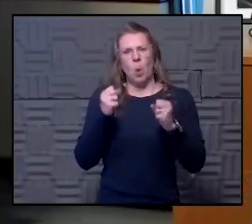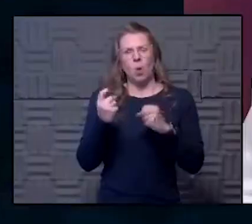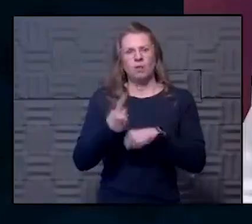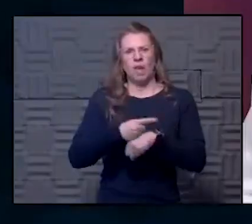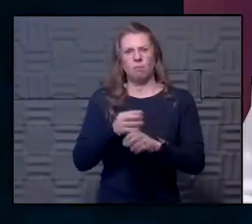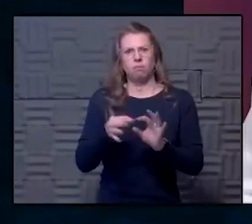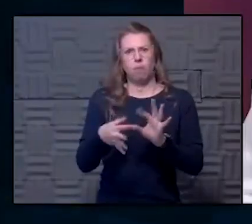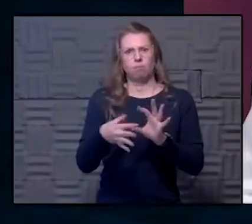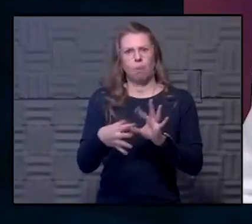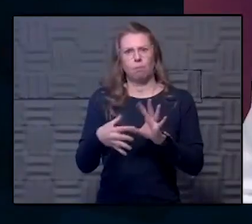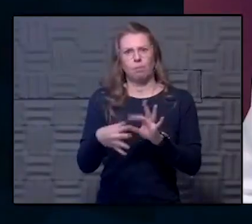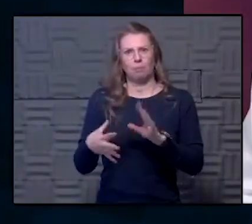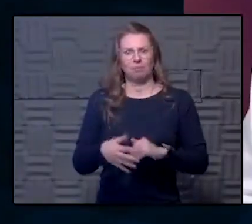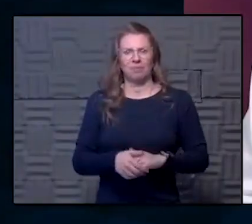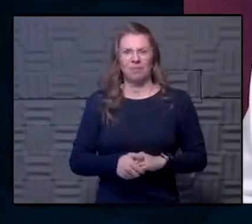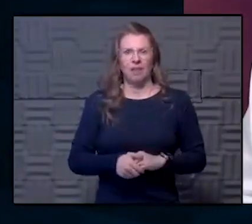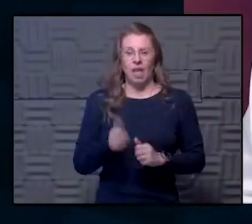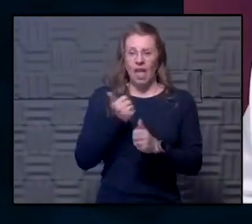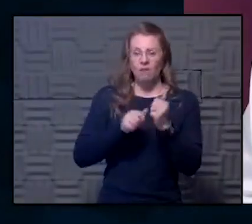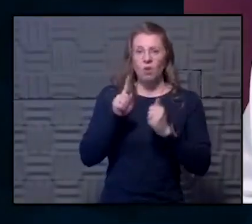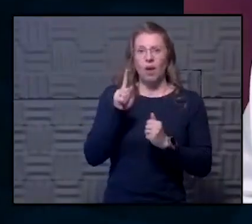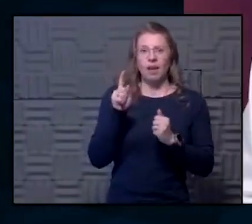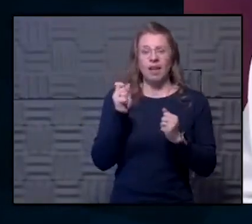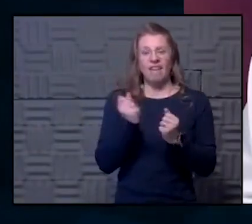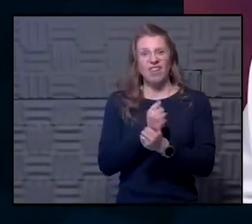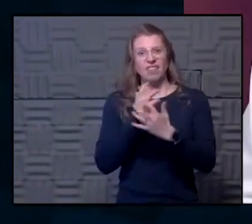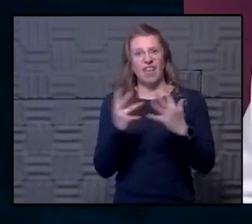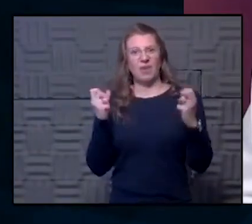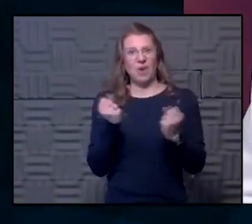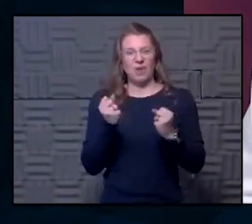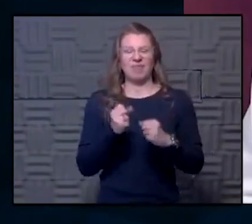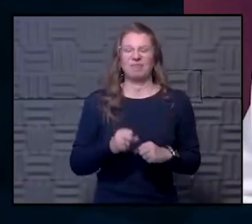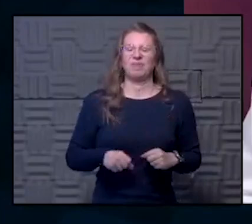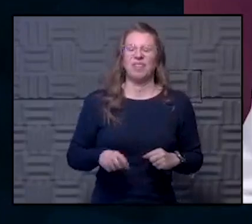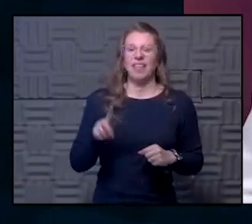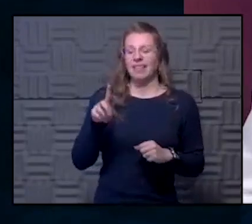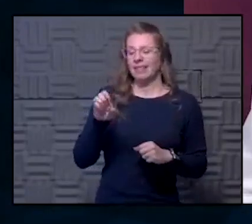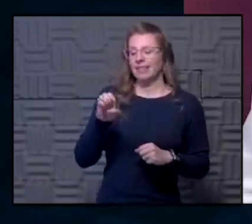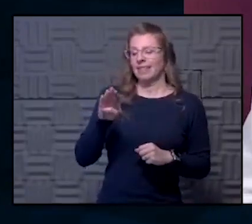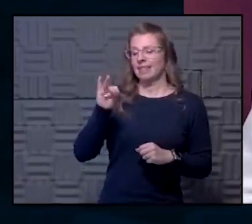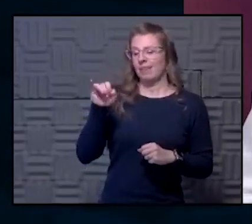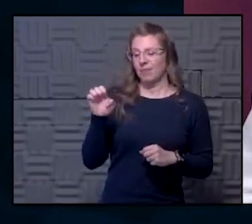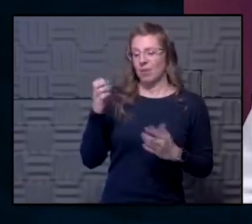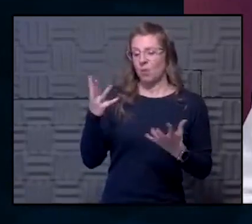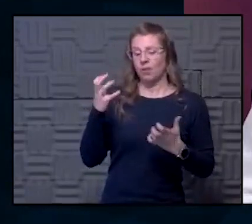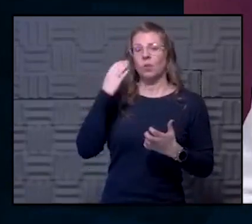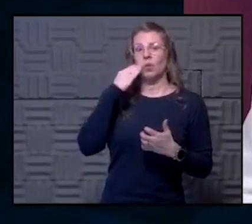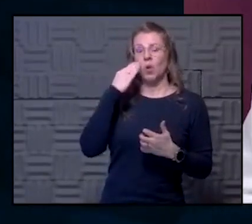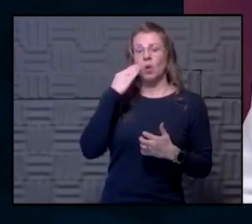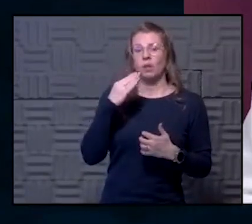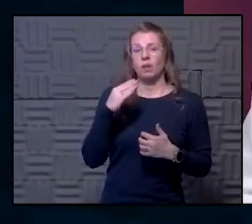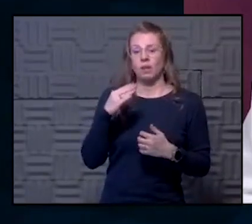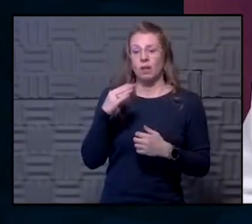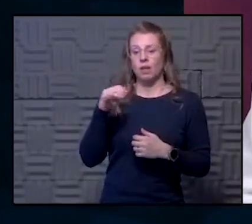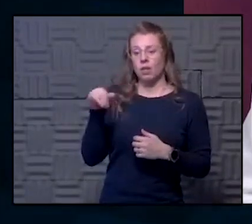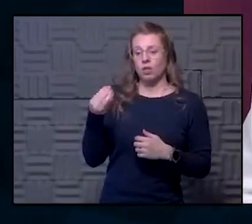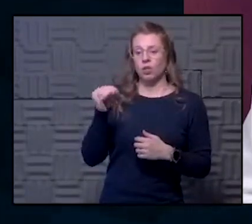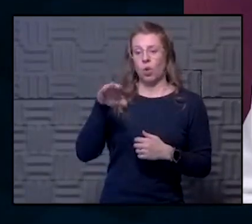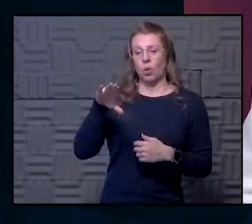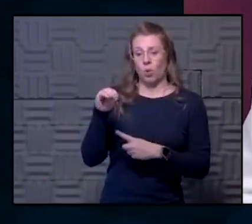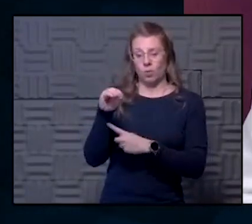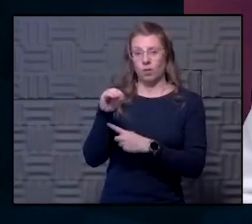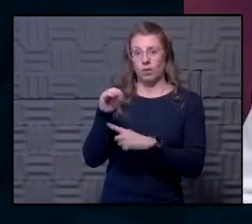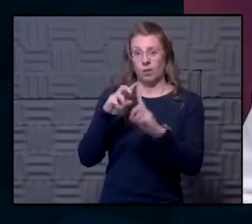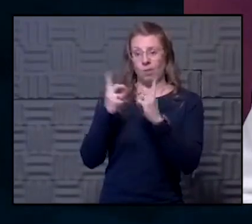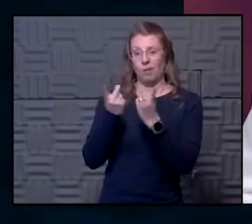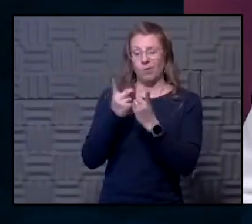connect. Everybody and everything is cold. Debbie wants to know, in Johnson County, she says the department is